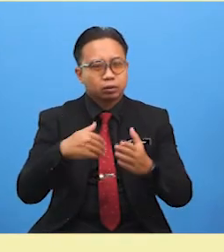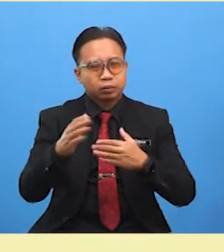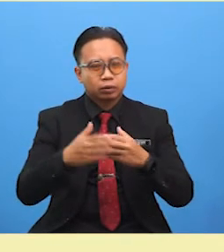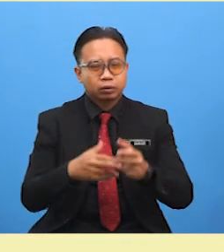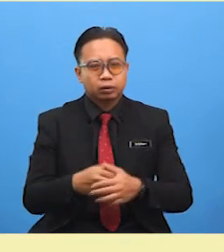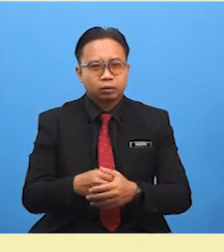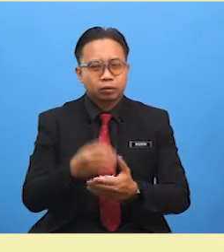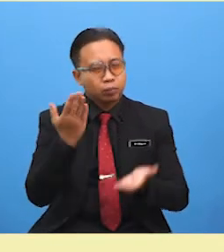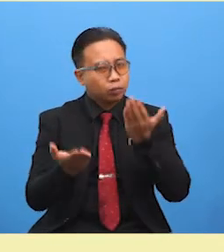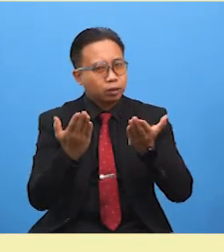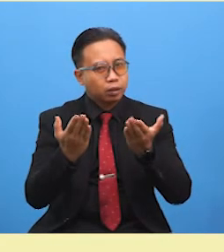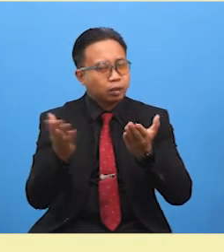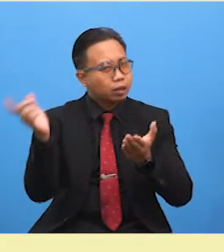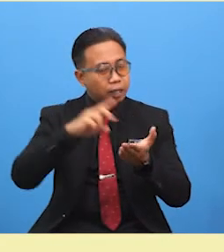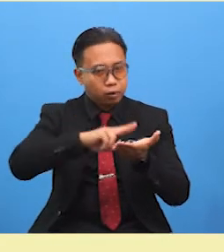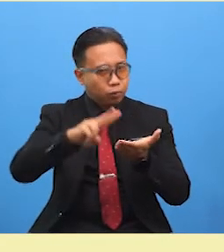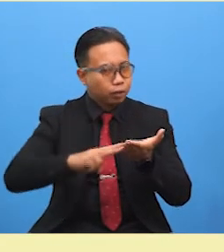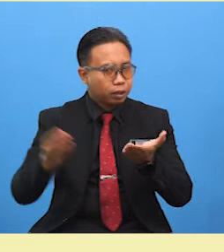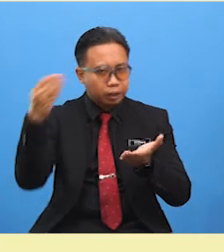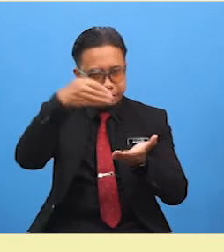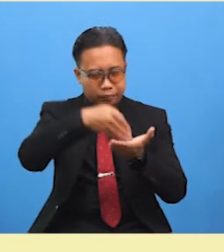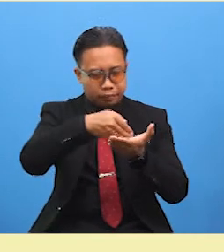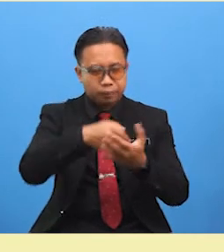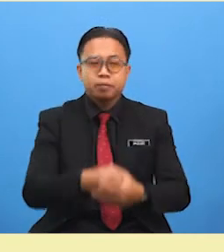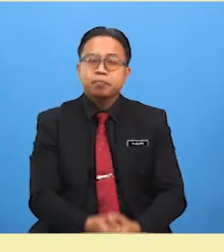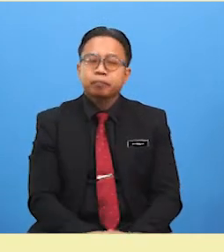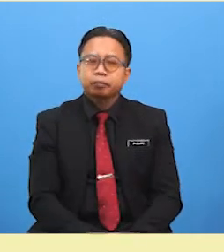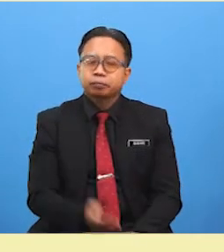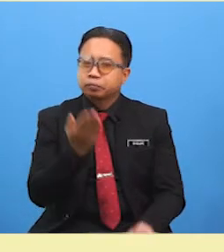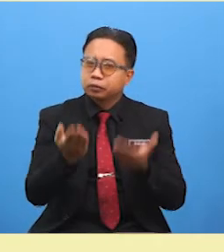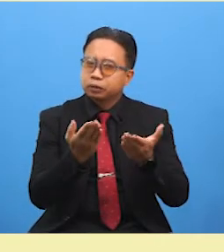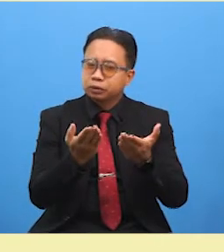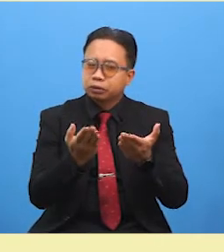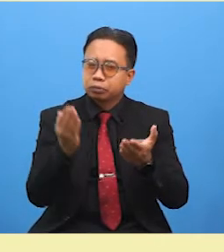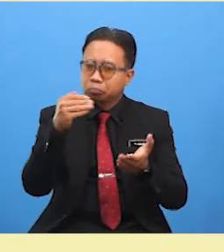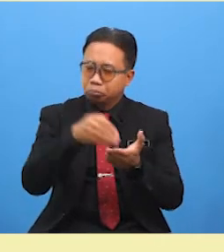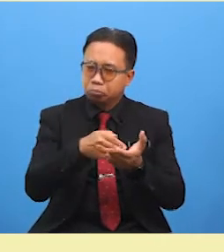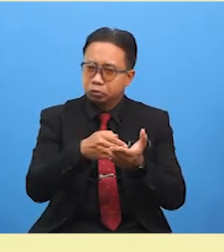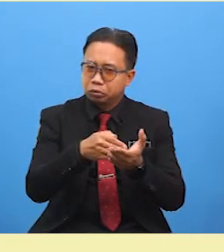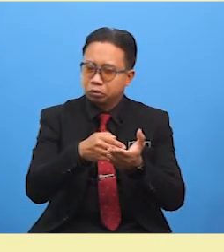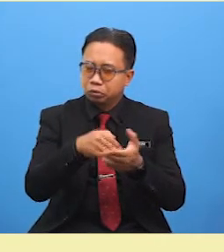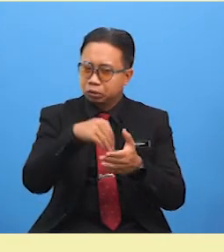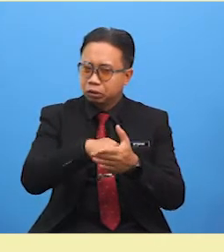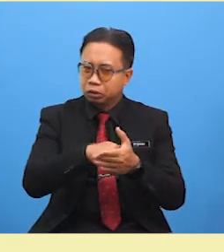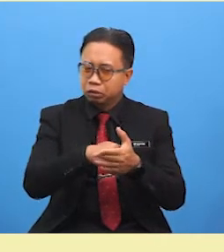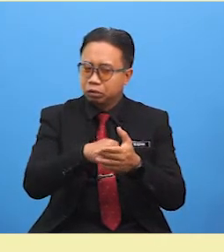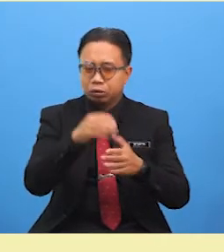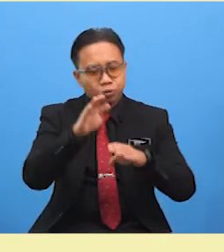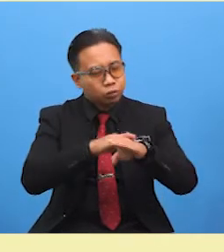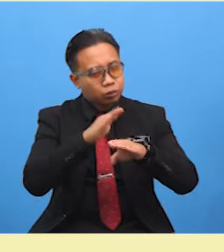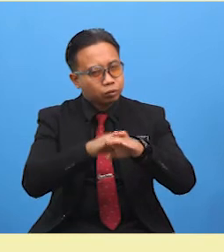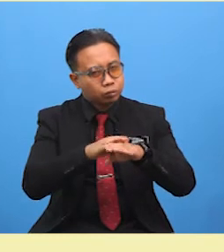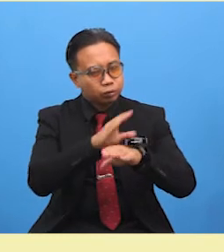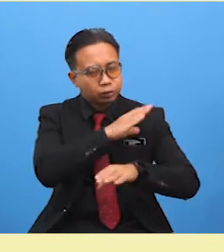again. Sometimes in reading, you might have to take in a little bit slower and read slower to be able to understand the